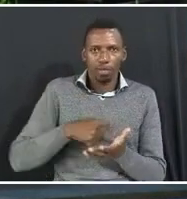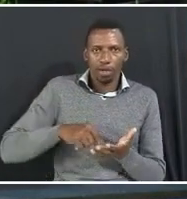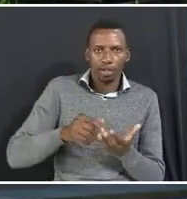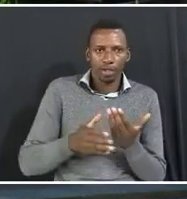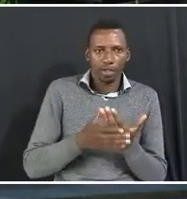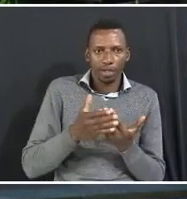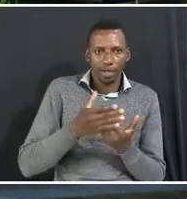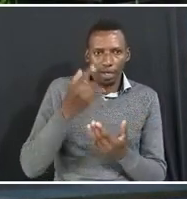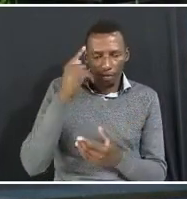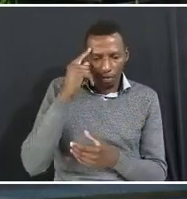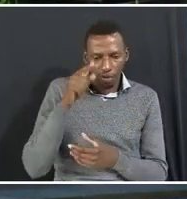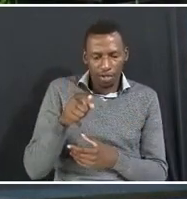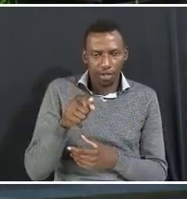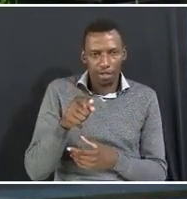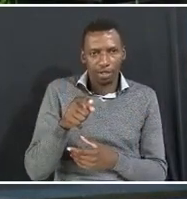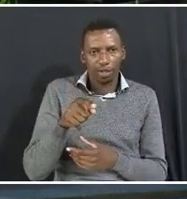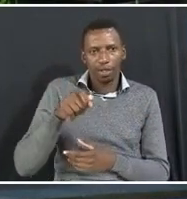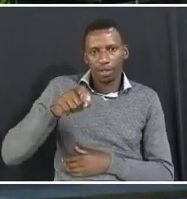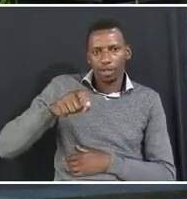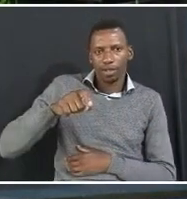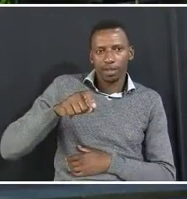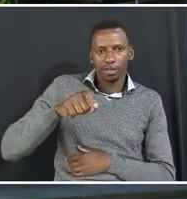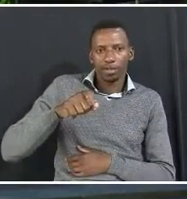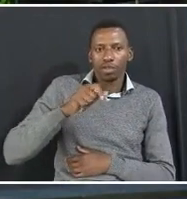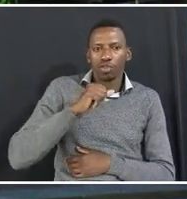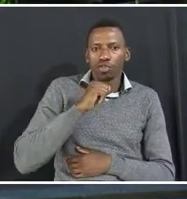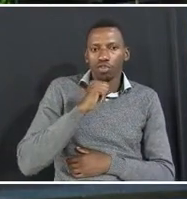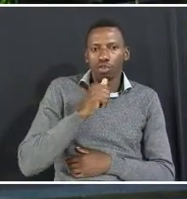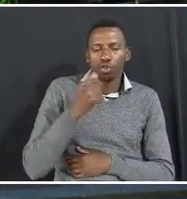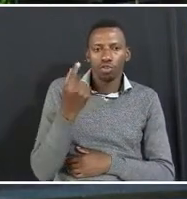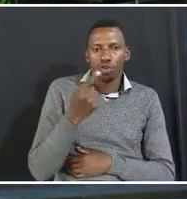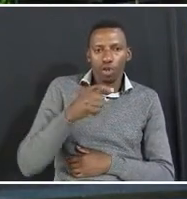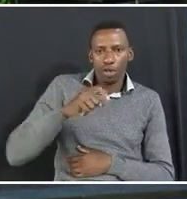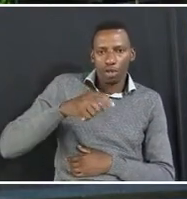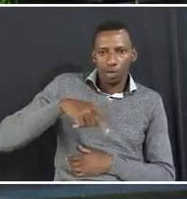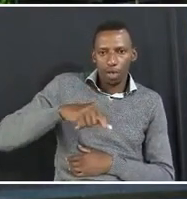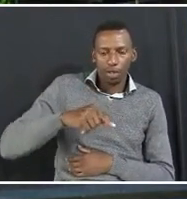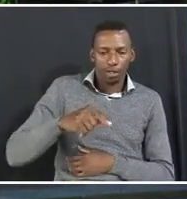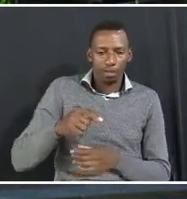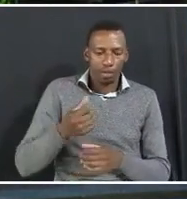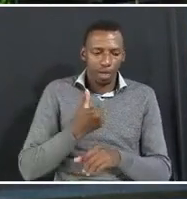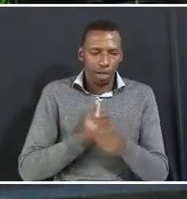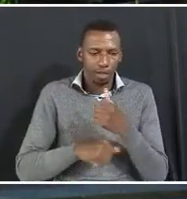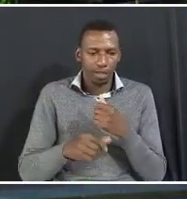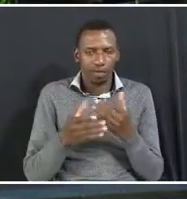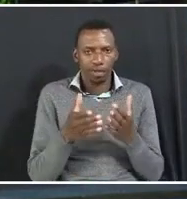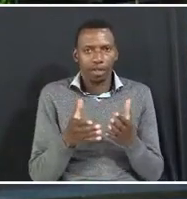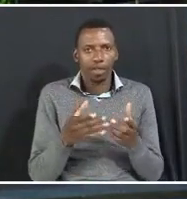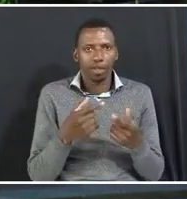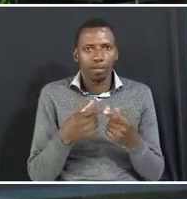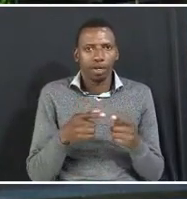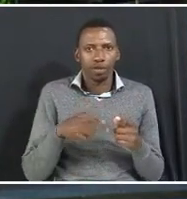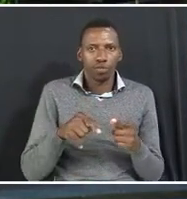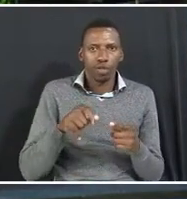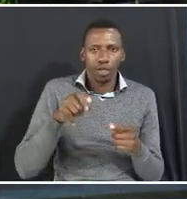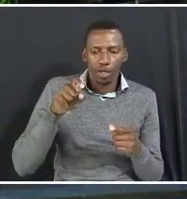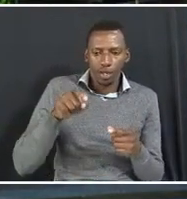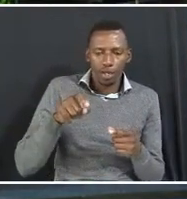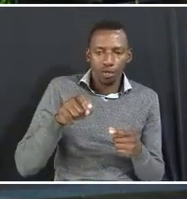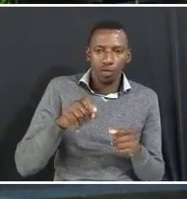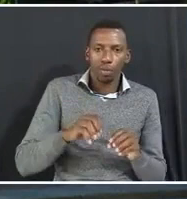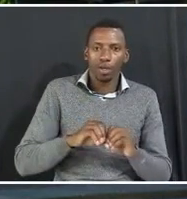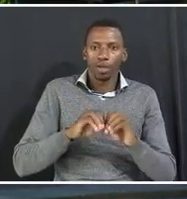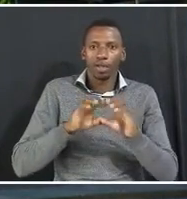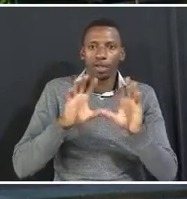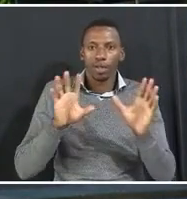these particular needs. And it does not only require us to be actively there, but we need to be visible